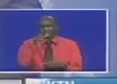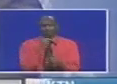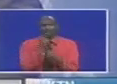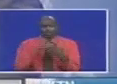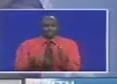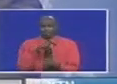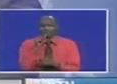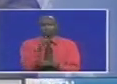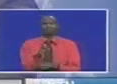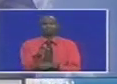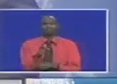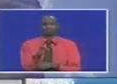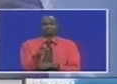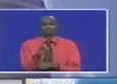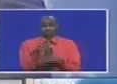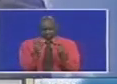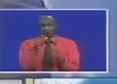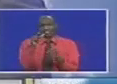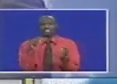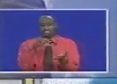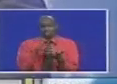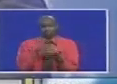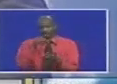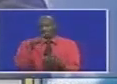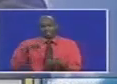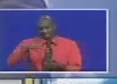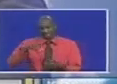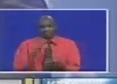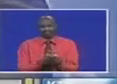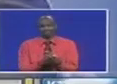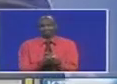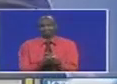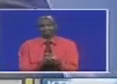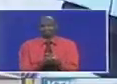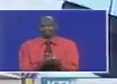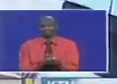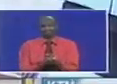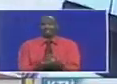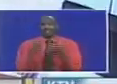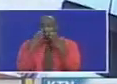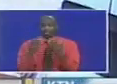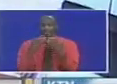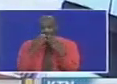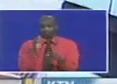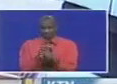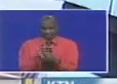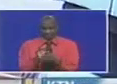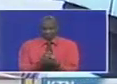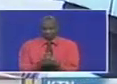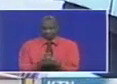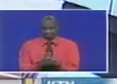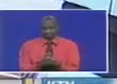to address the situation in that particular part of the country is concerned. Yeah, thank you very much.